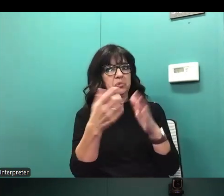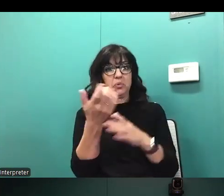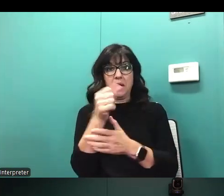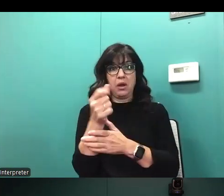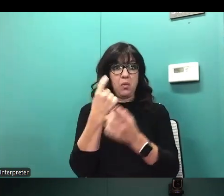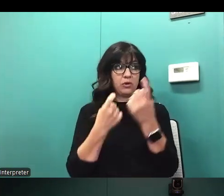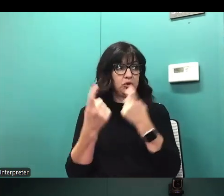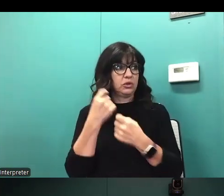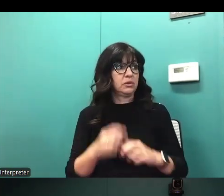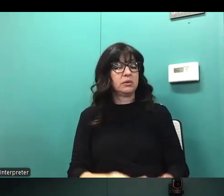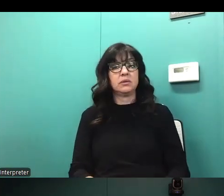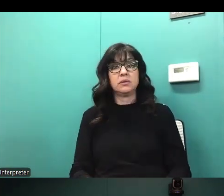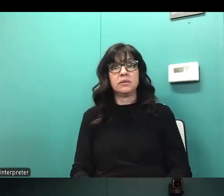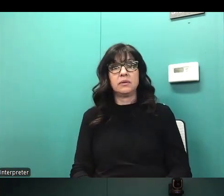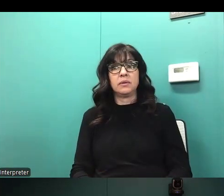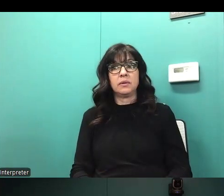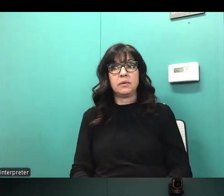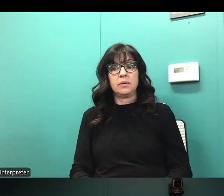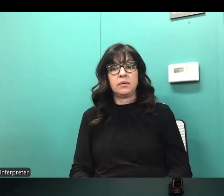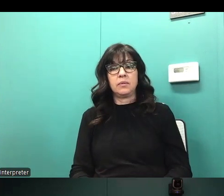about that?